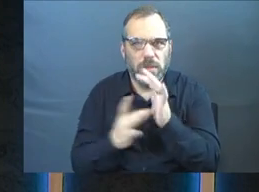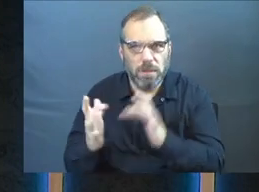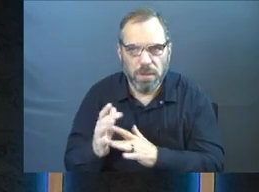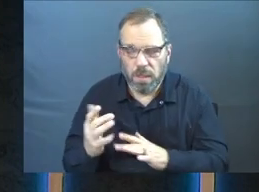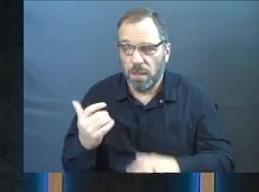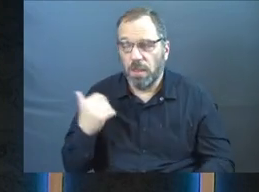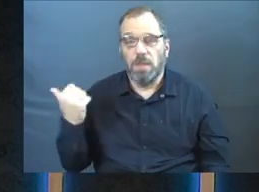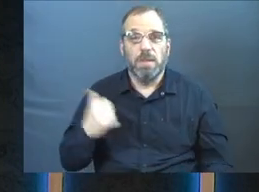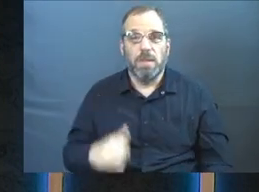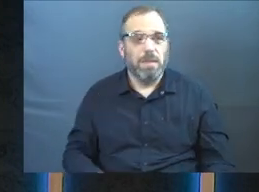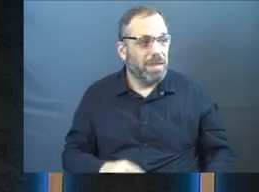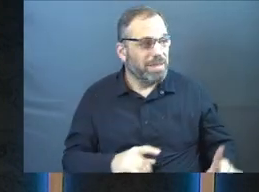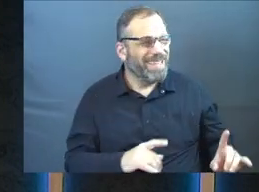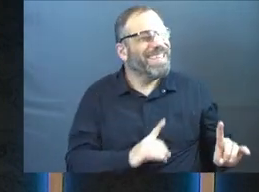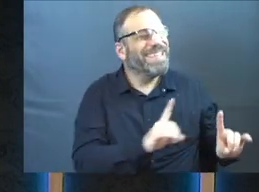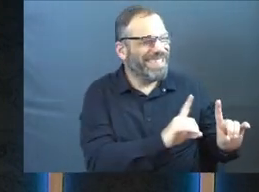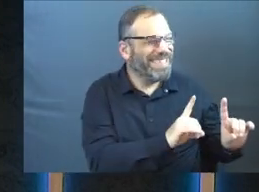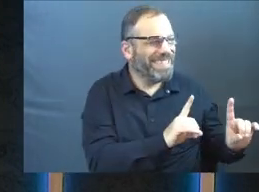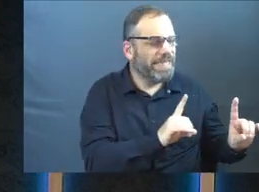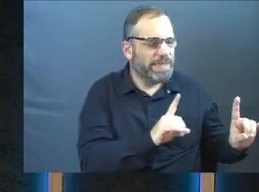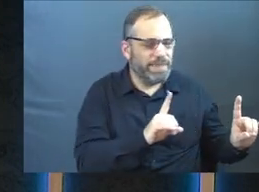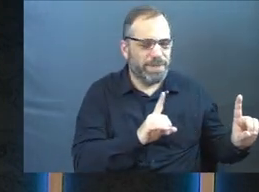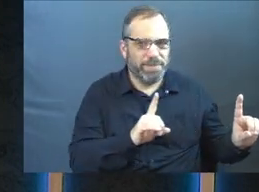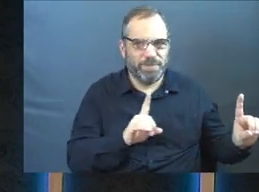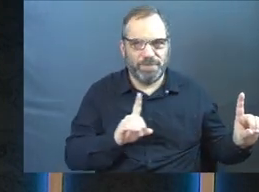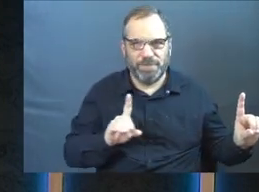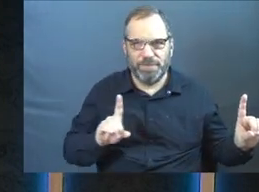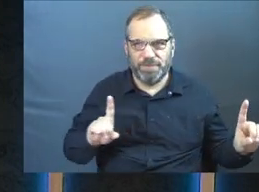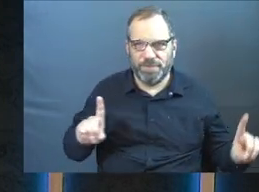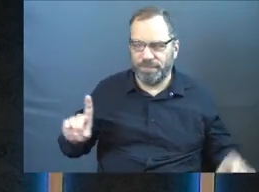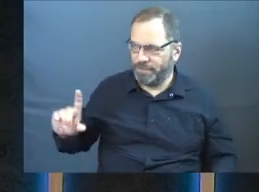And so she just started backing up.